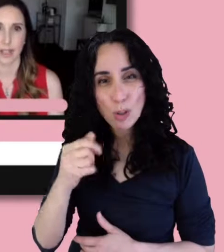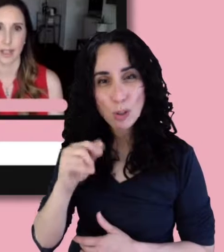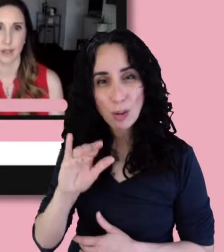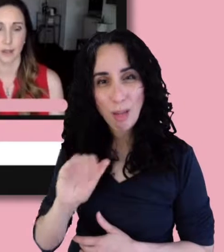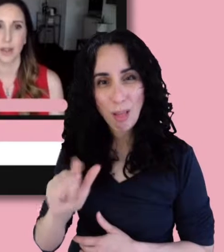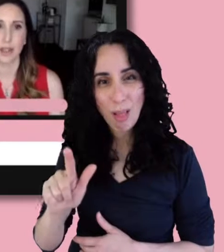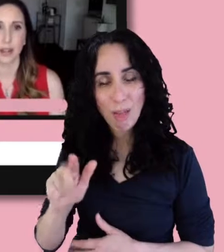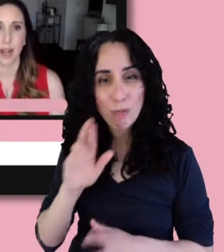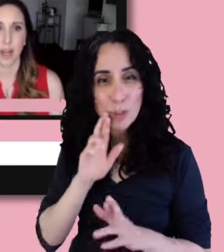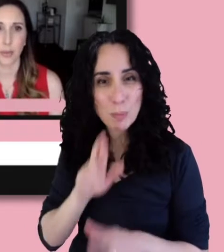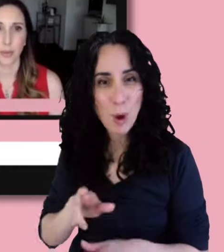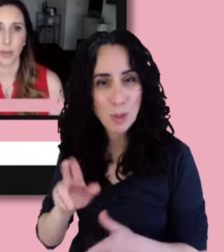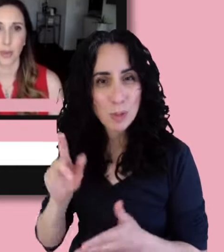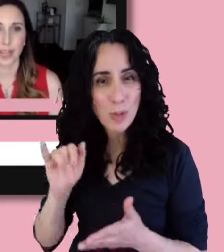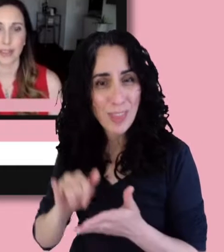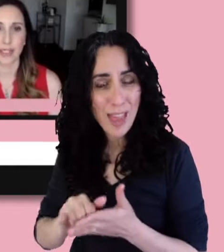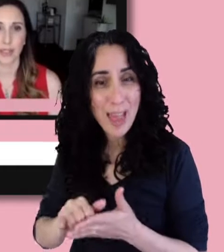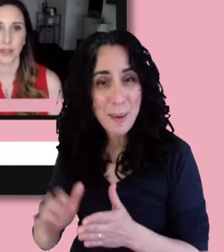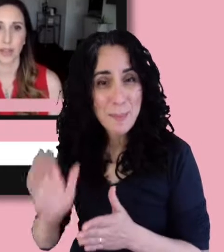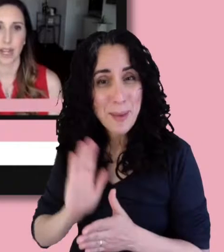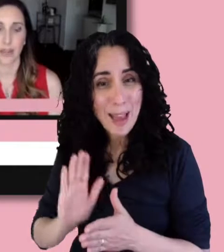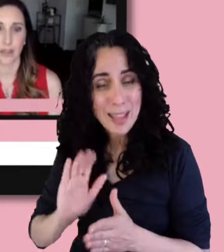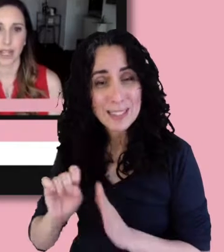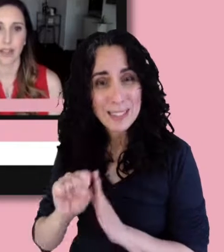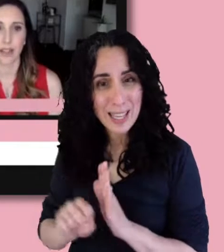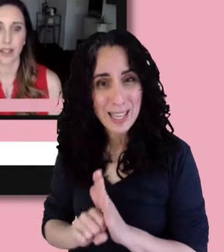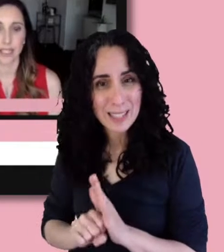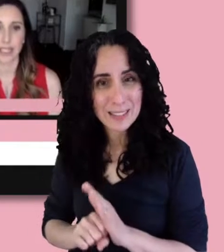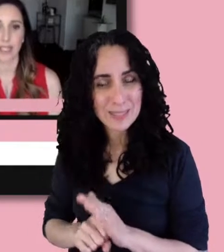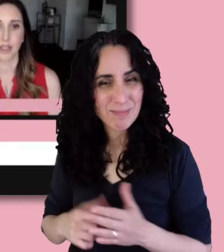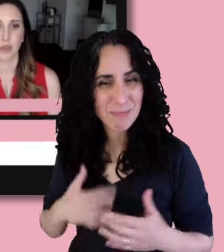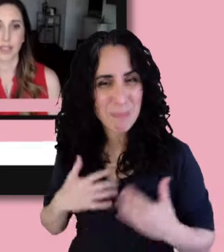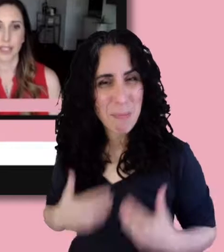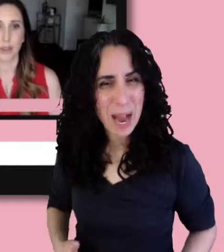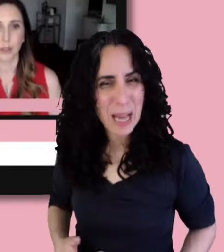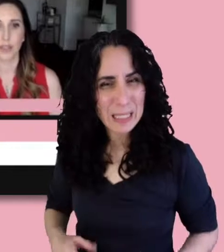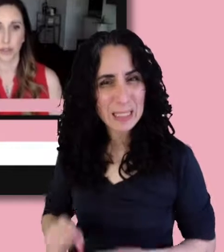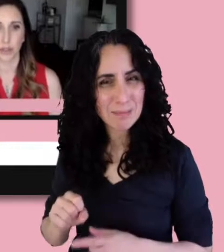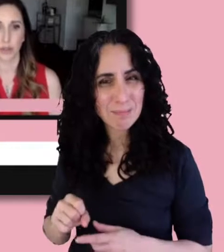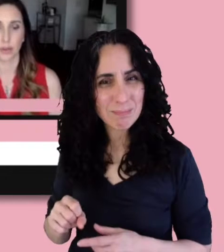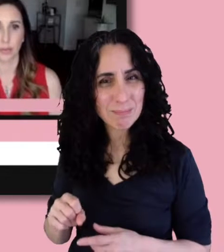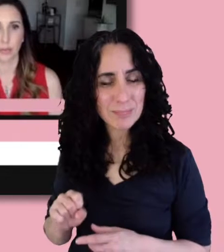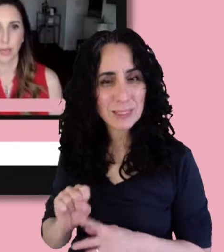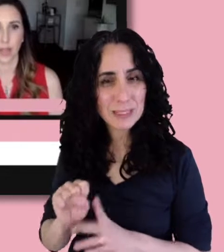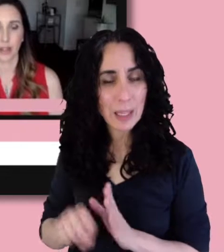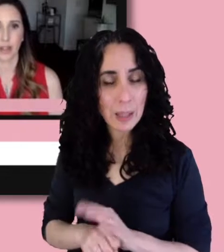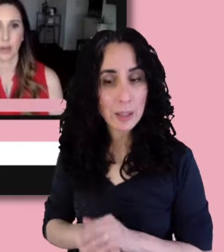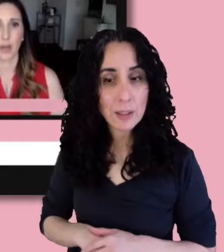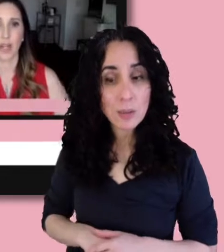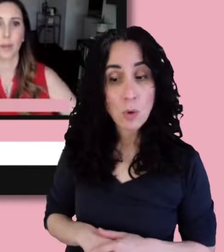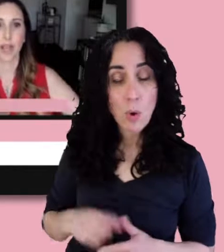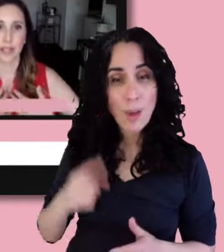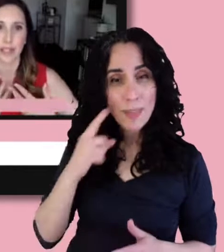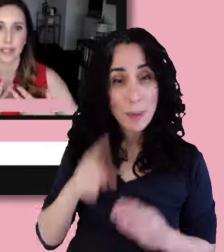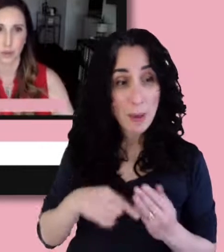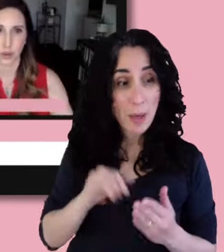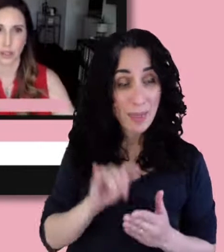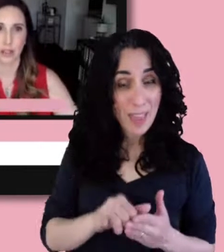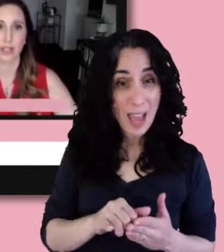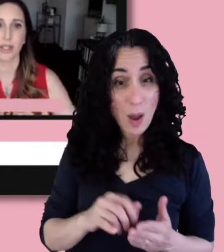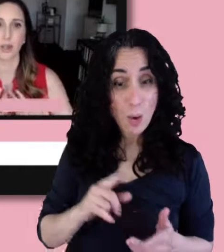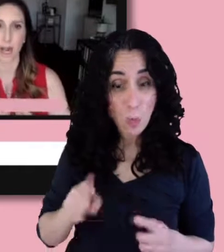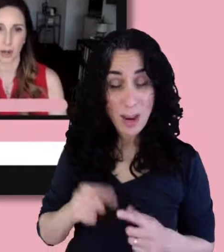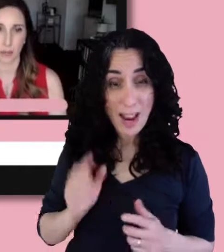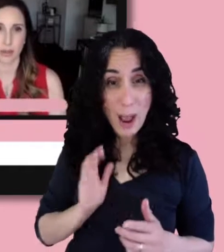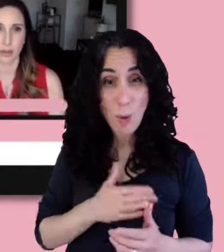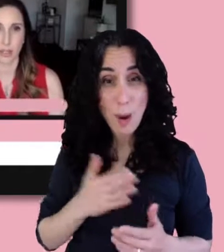state. So when I think of survival care, it is what can we do when our body is triggered